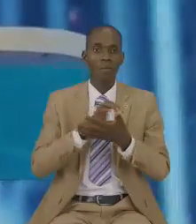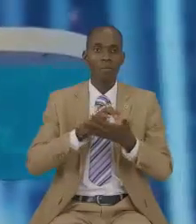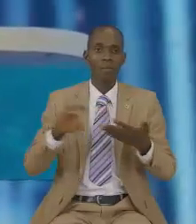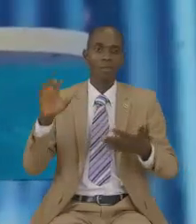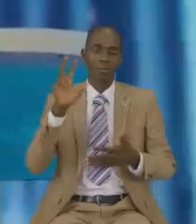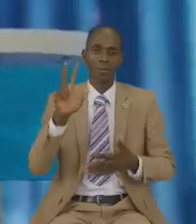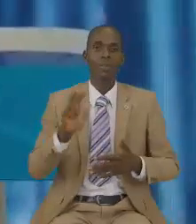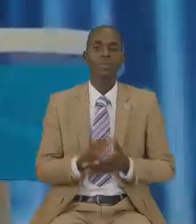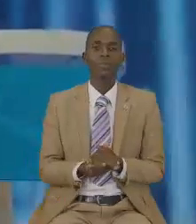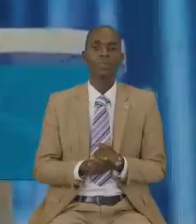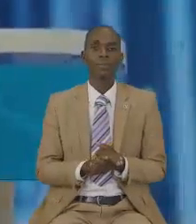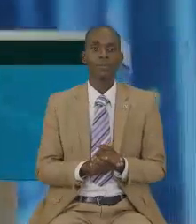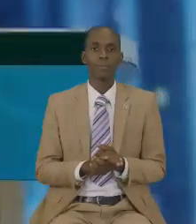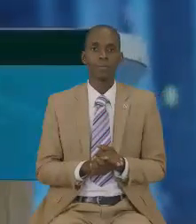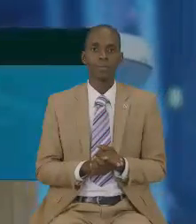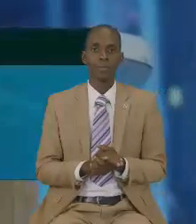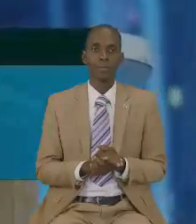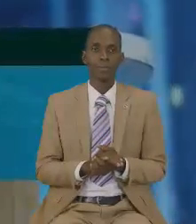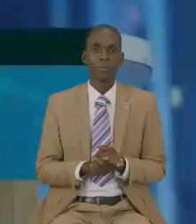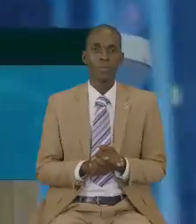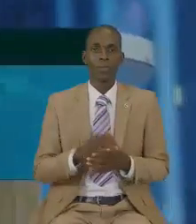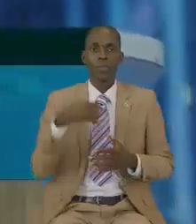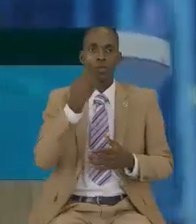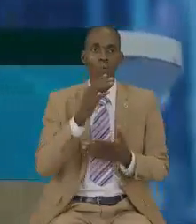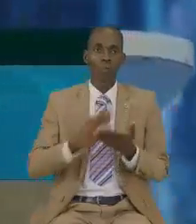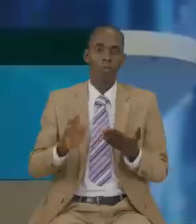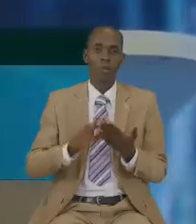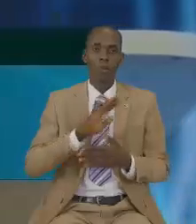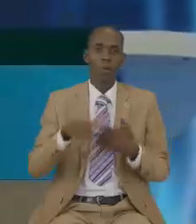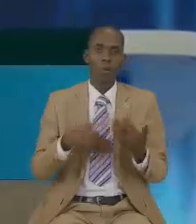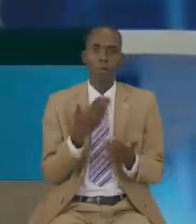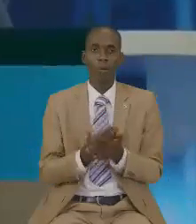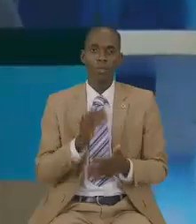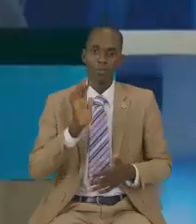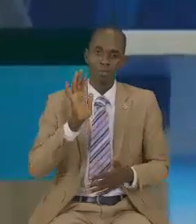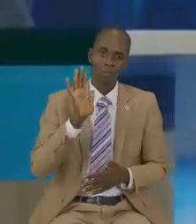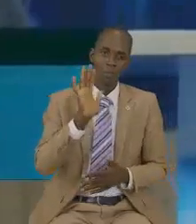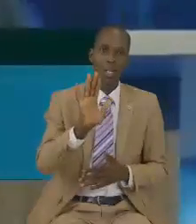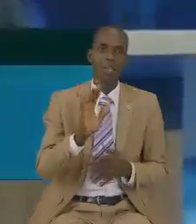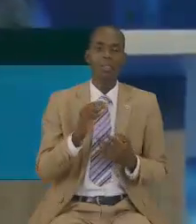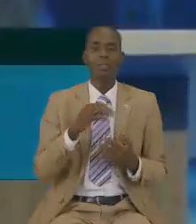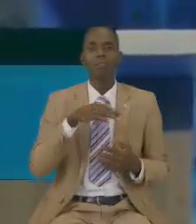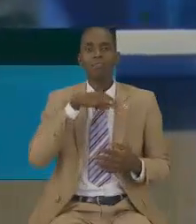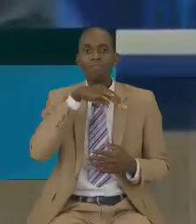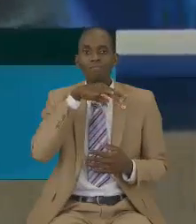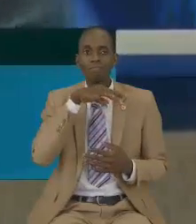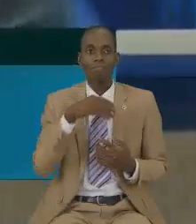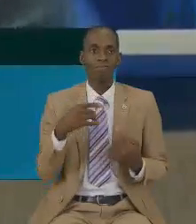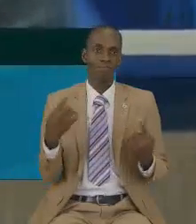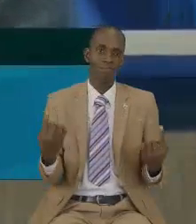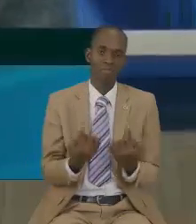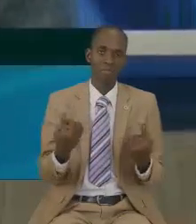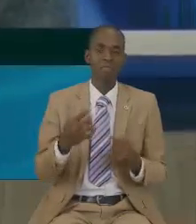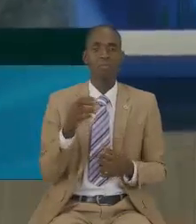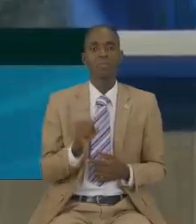103, we're looking at verse 3. Who forgiveth all thine